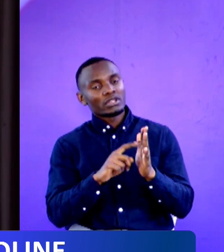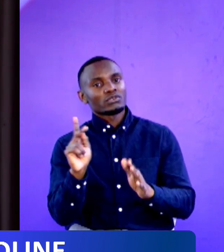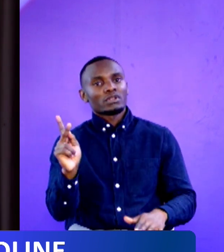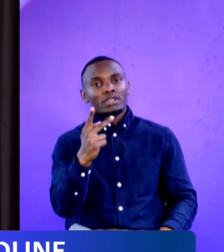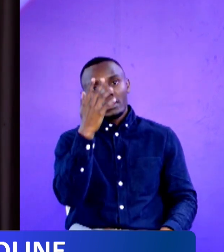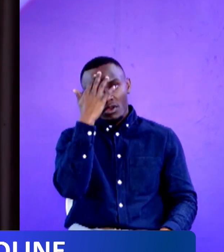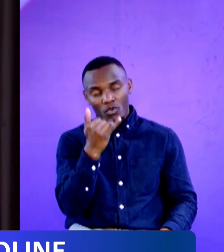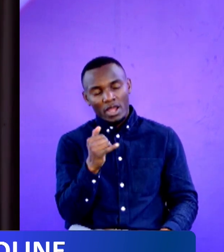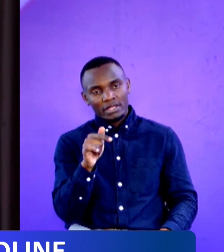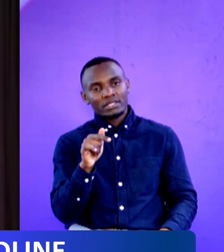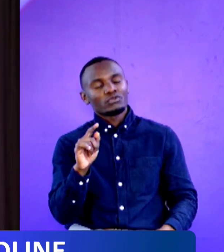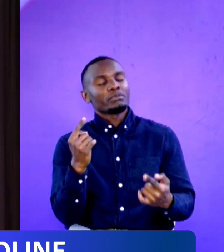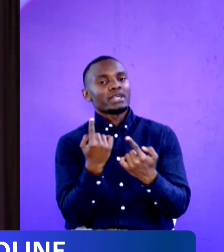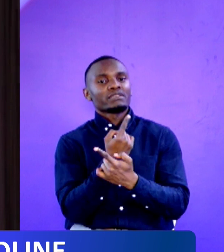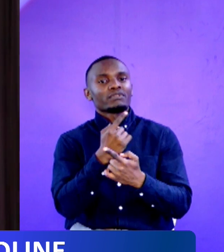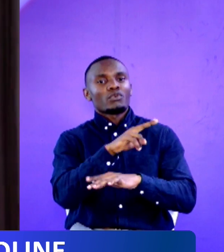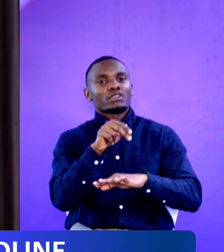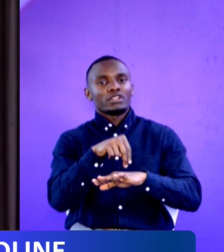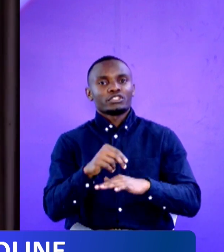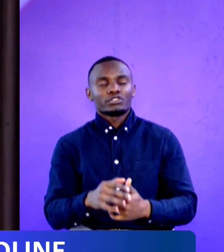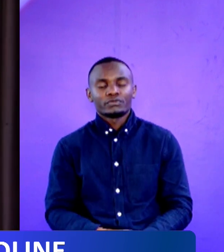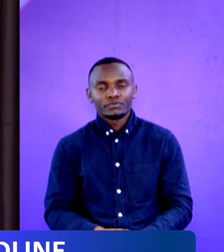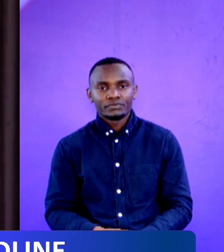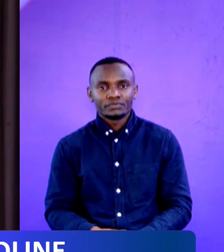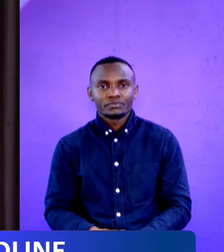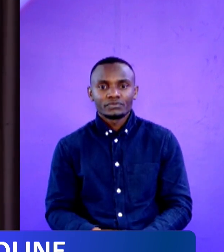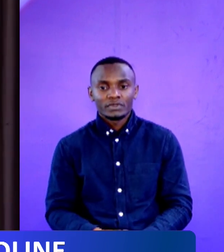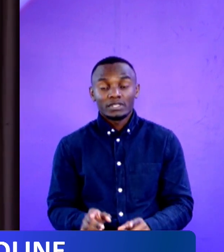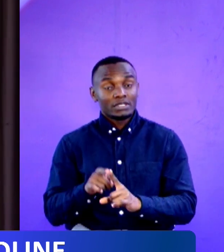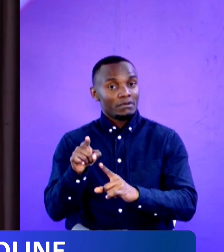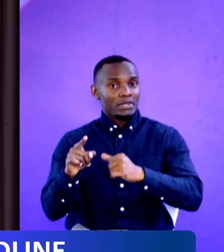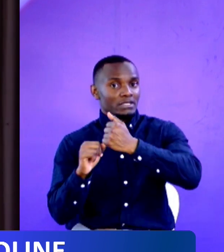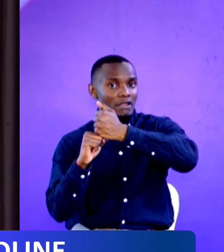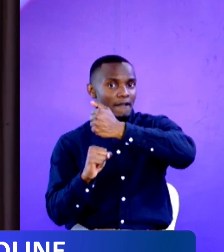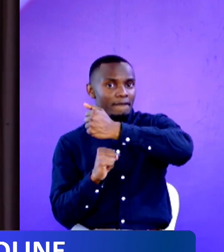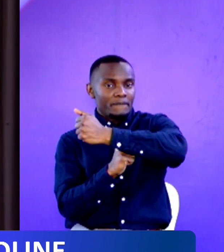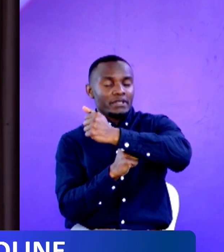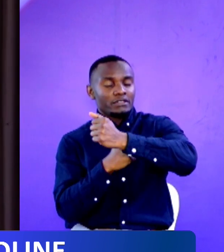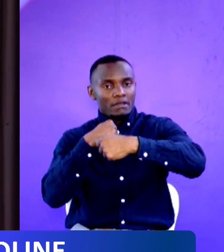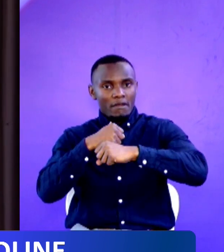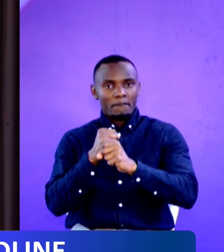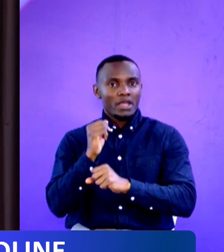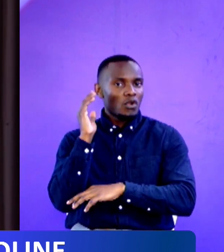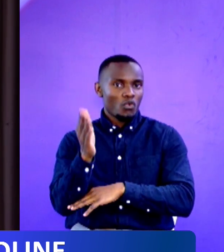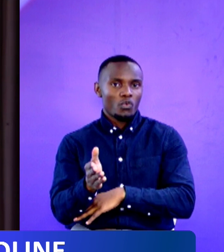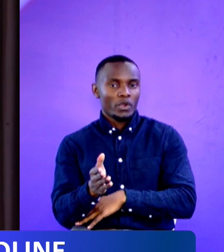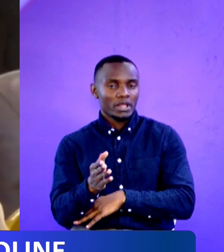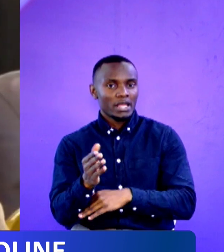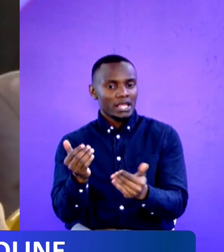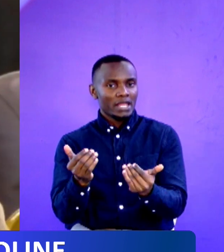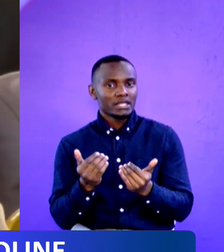place. Because of housing. Hii Nithi Bridge mimi nitatengeneza. Inahitaji shilingi bilioni 7, ni pesa